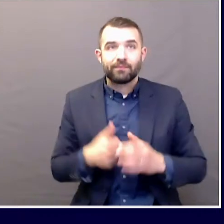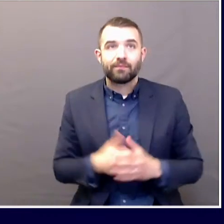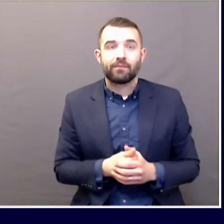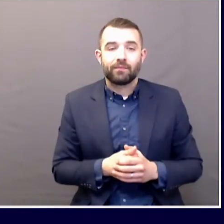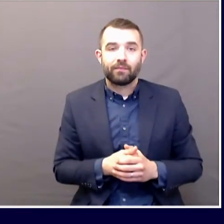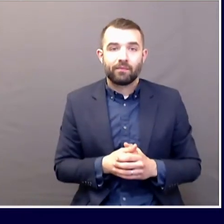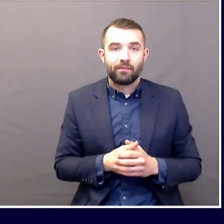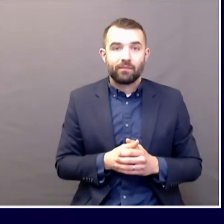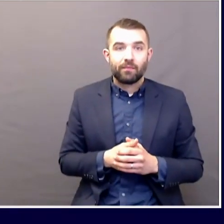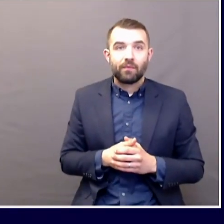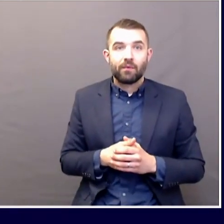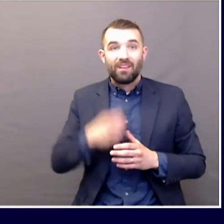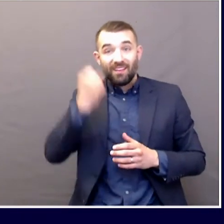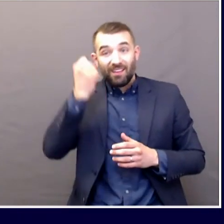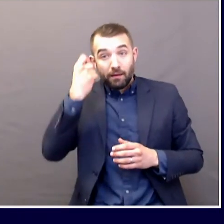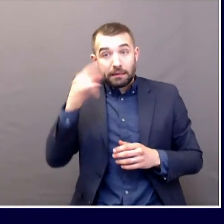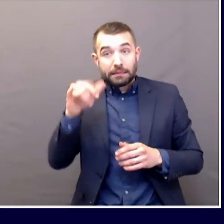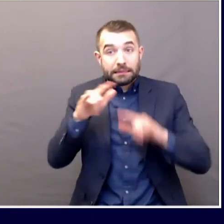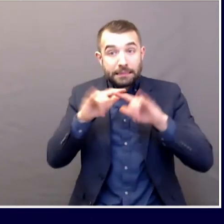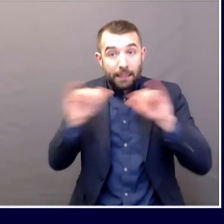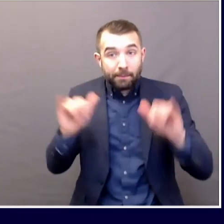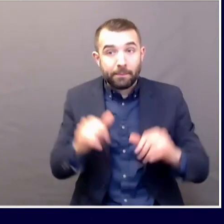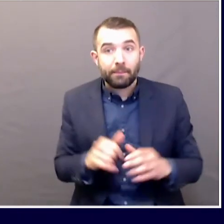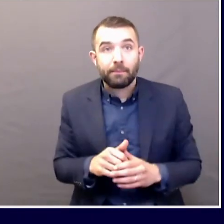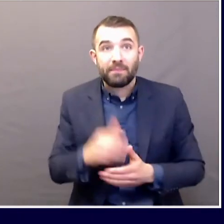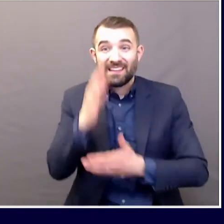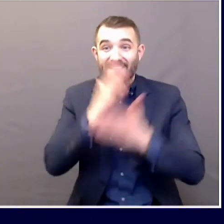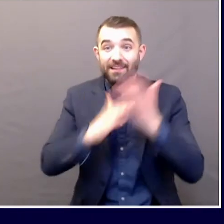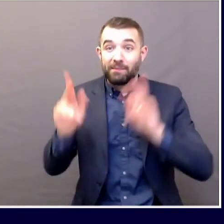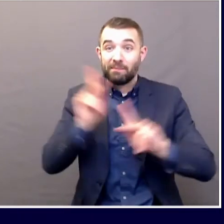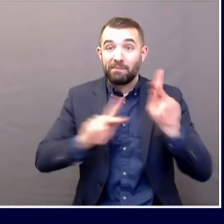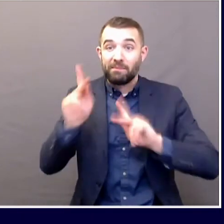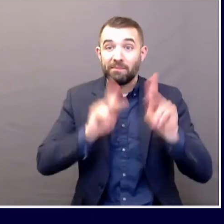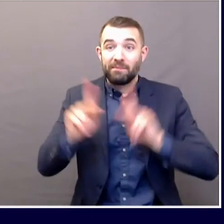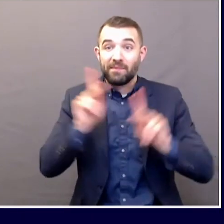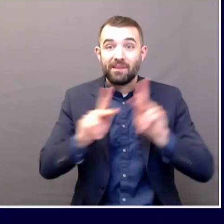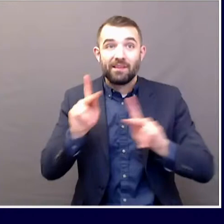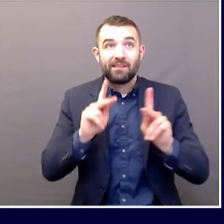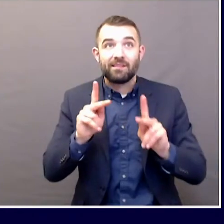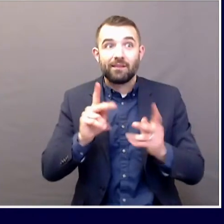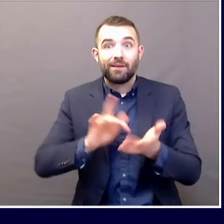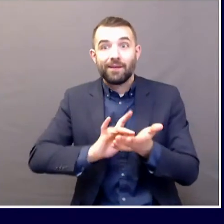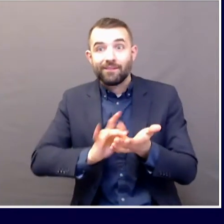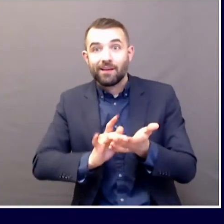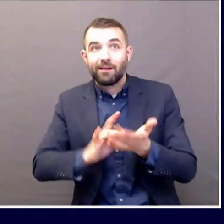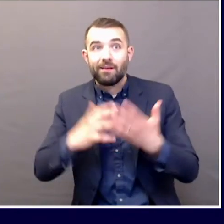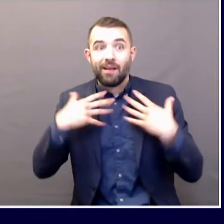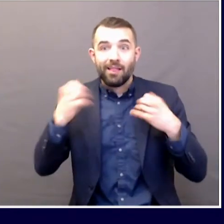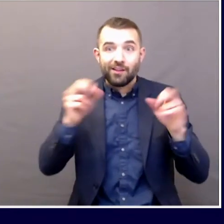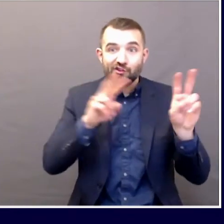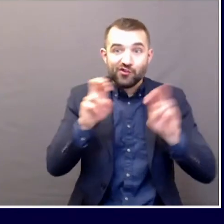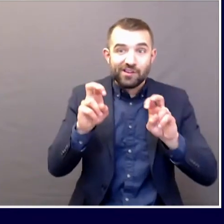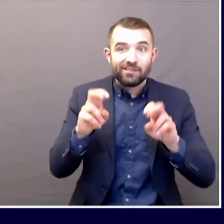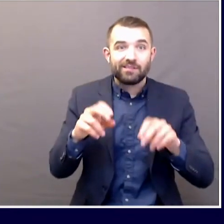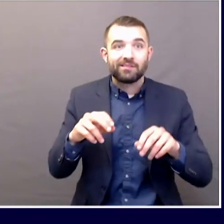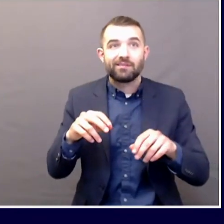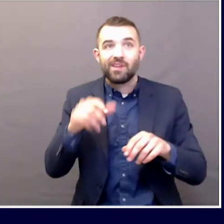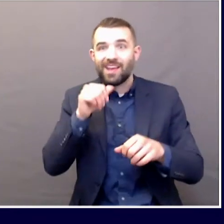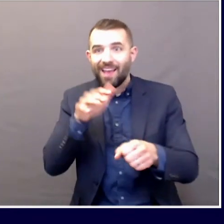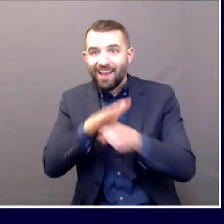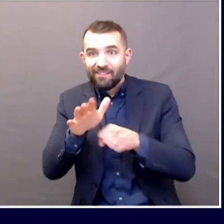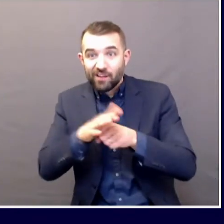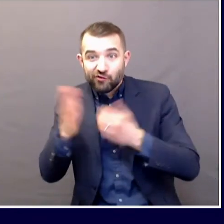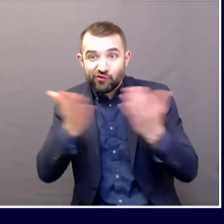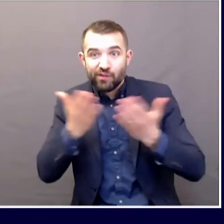underserved, hard to reach populations, people in medically underserved communities, people on the Umbridge Islands, people in